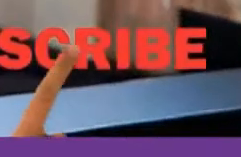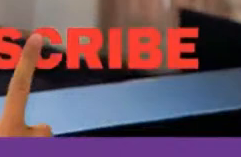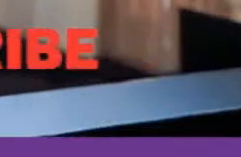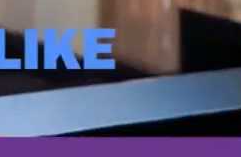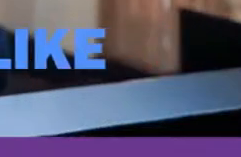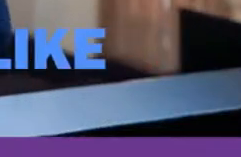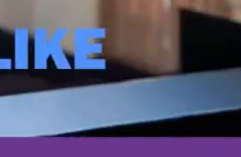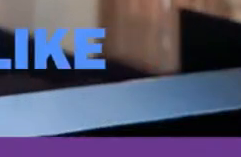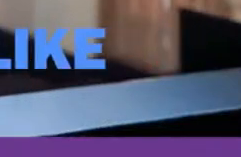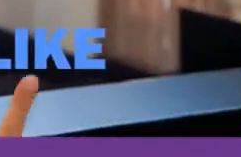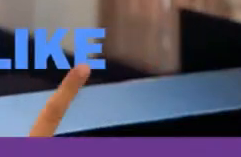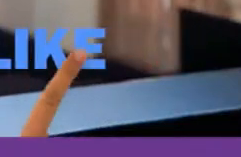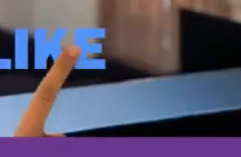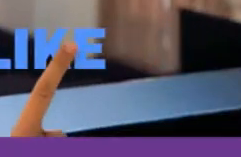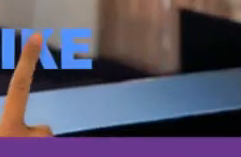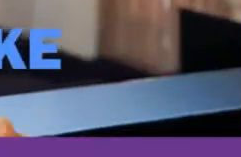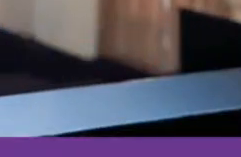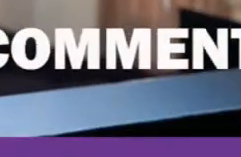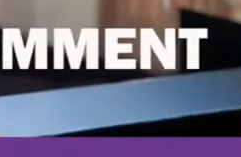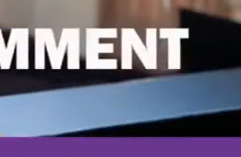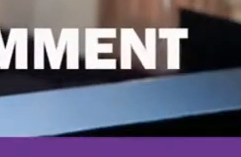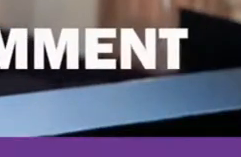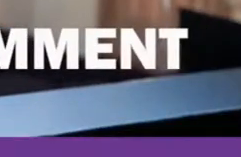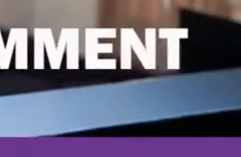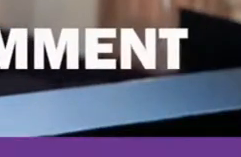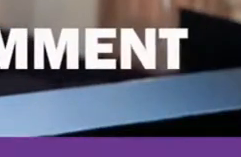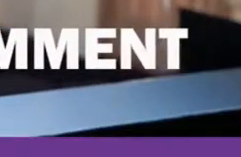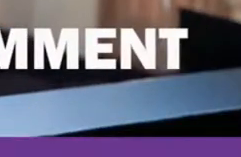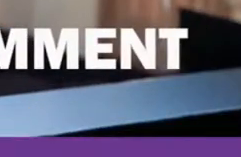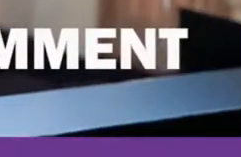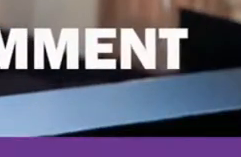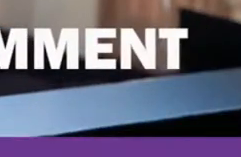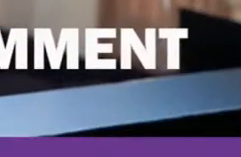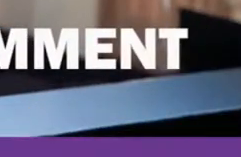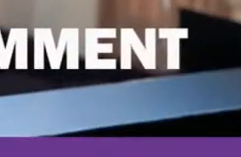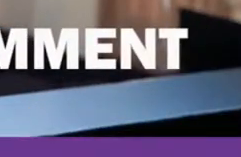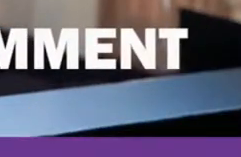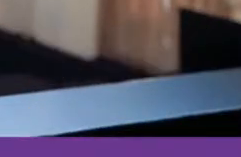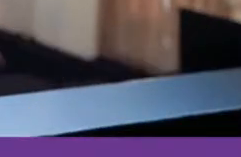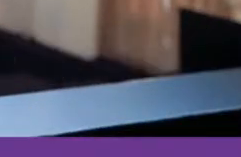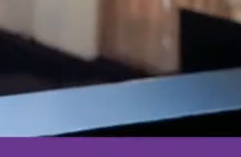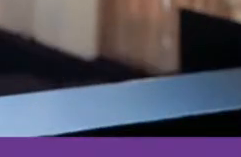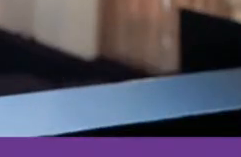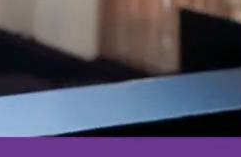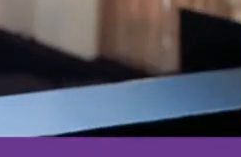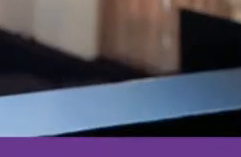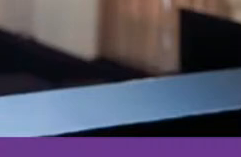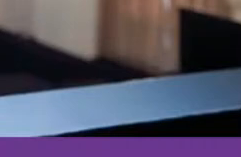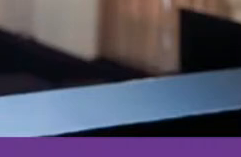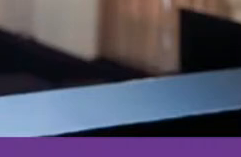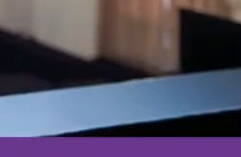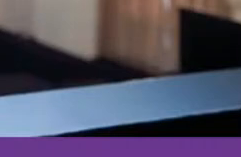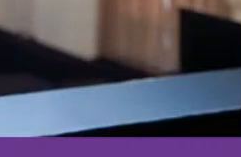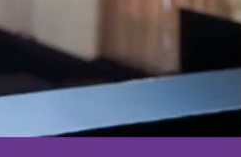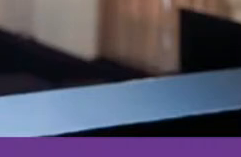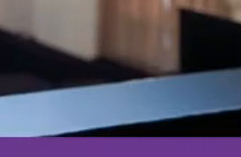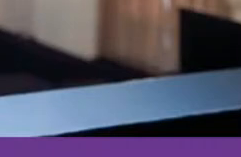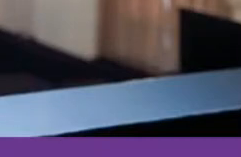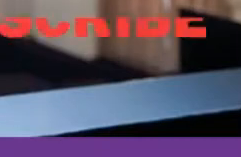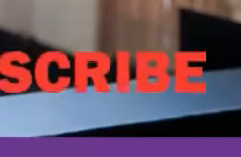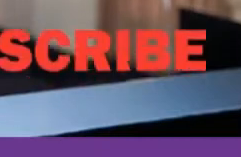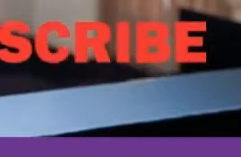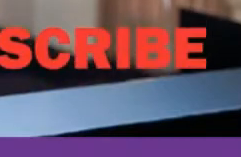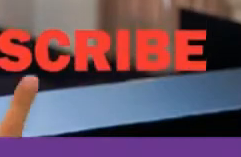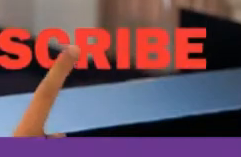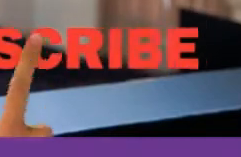Thank you for joining us for service today, but please don't stop here. Join us every Sunday to hear a fresh and